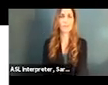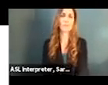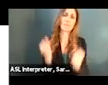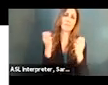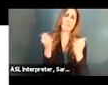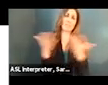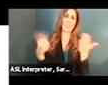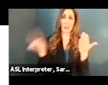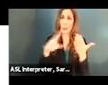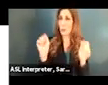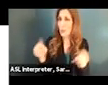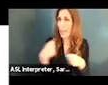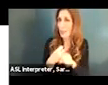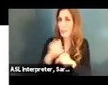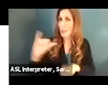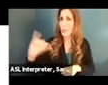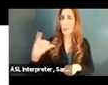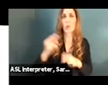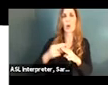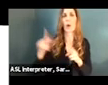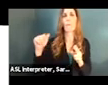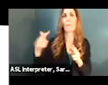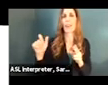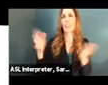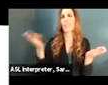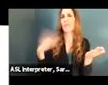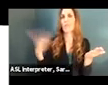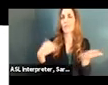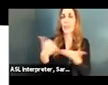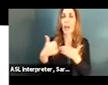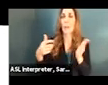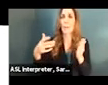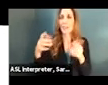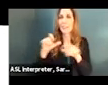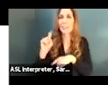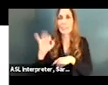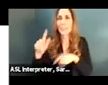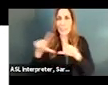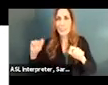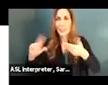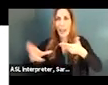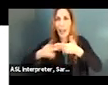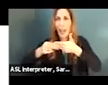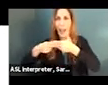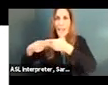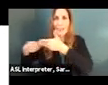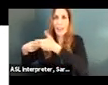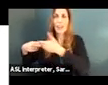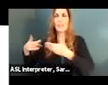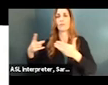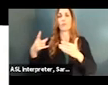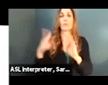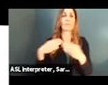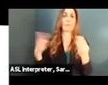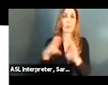make. So you can make what's called page fluffers. So that might be popsicle sticks or something else that makes the pages of a book easier